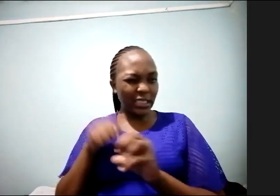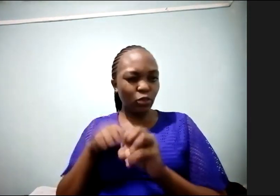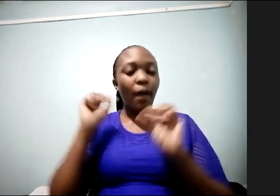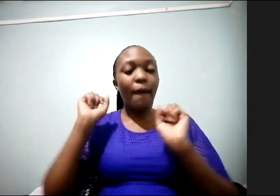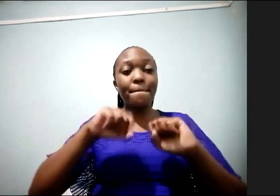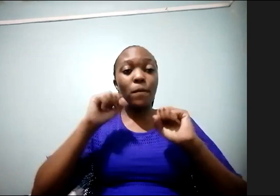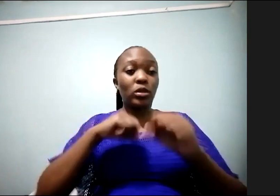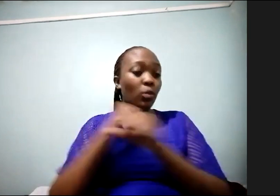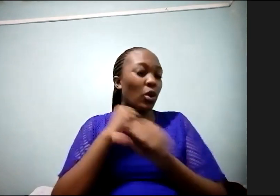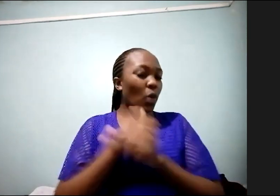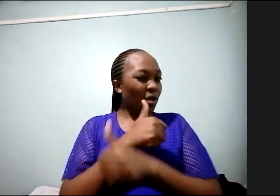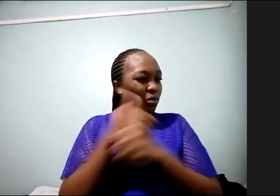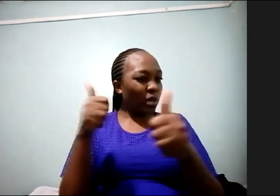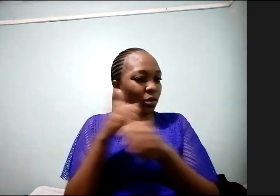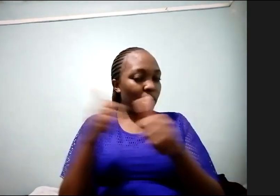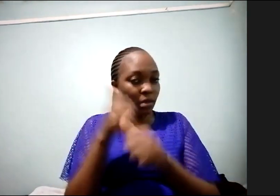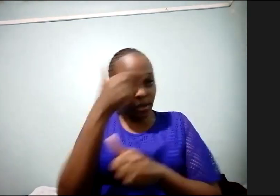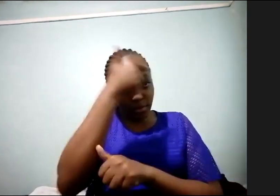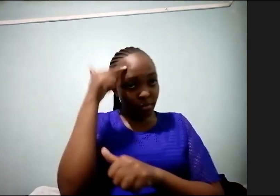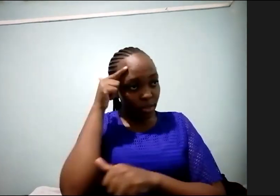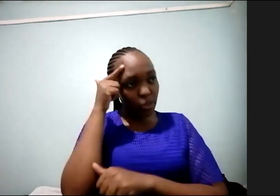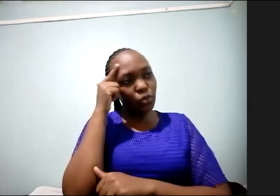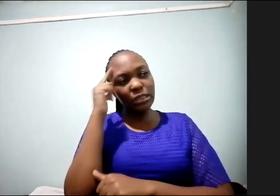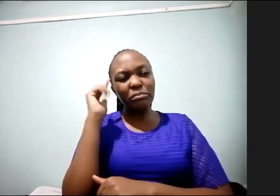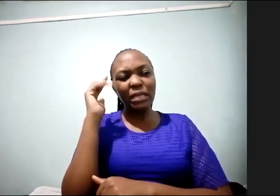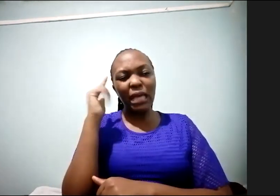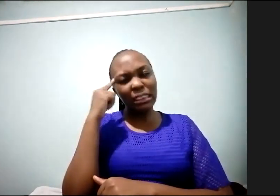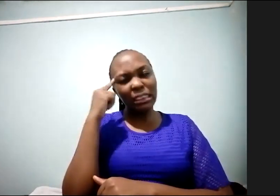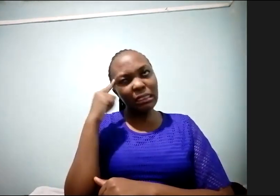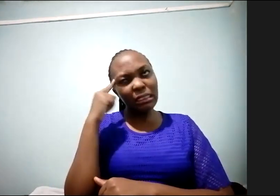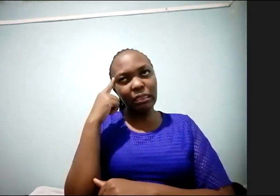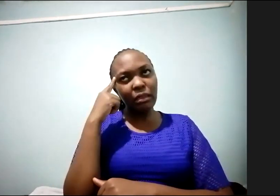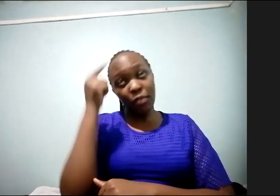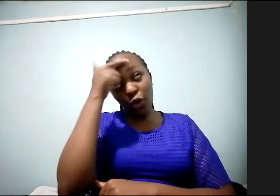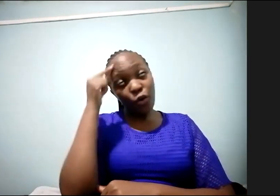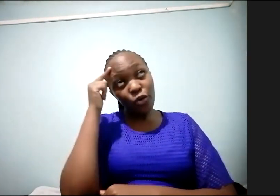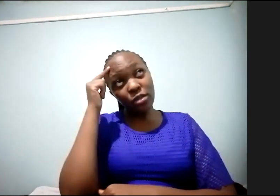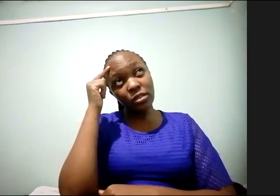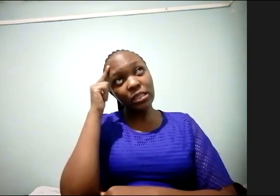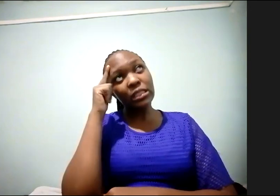got so many expenses than your income, and comes that you don't have money to save.